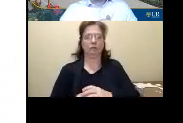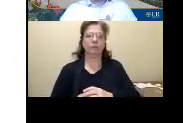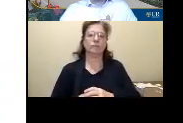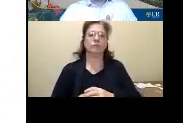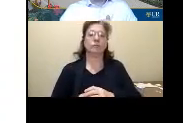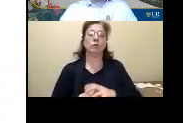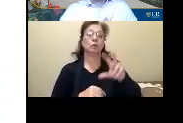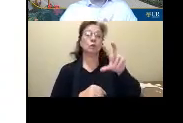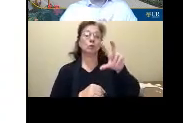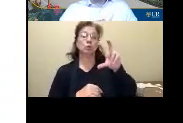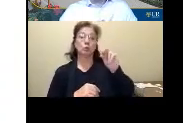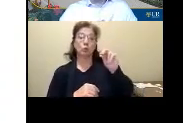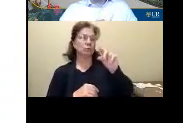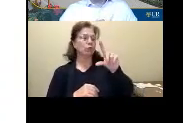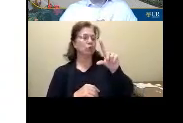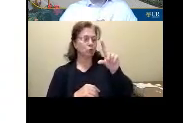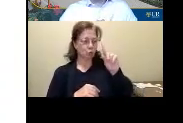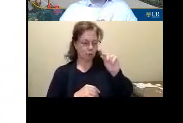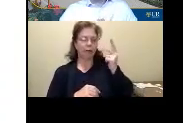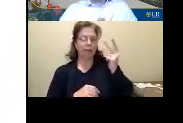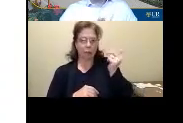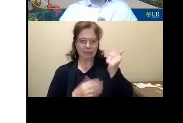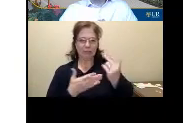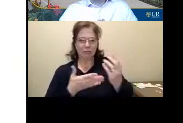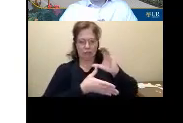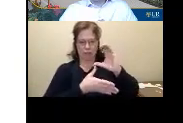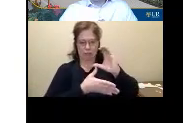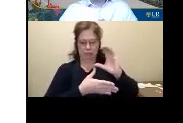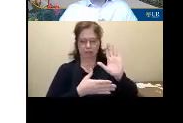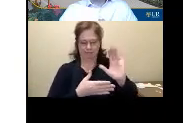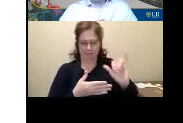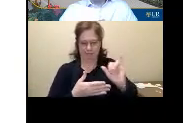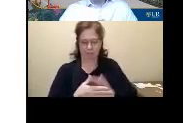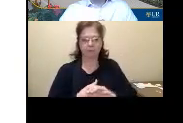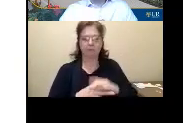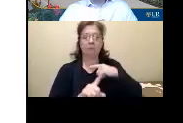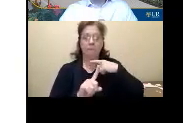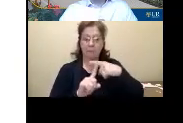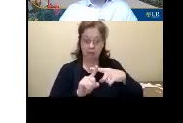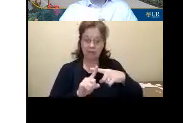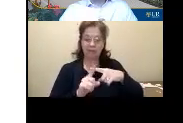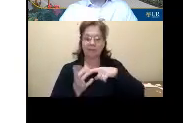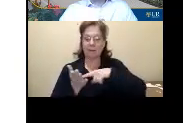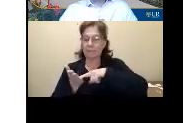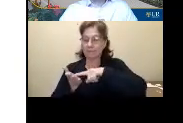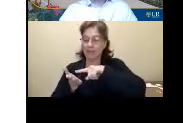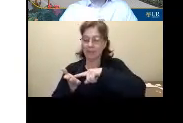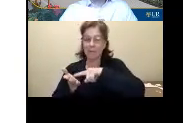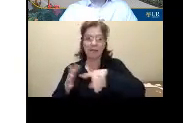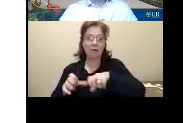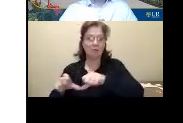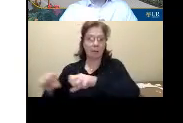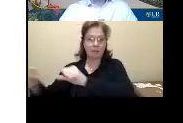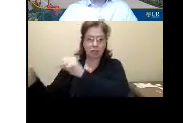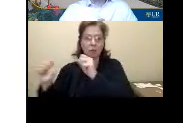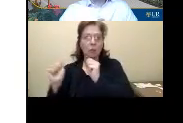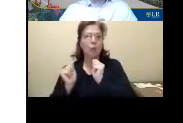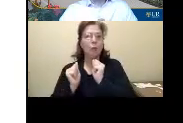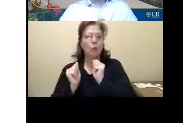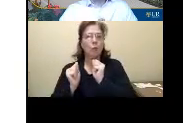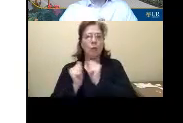2013 criteria and the adoption, the slower adoption of payment by CMS in